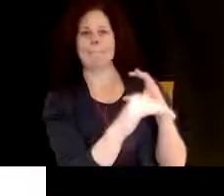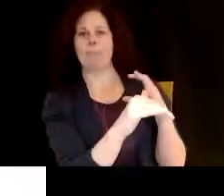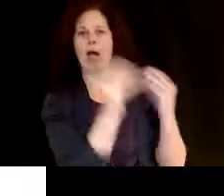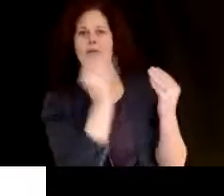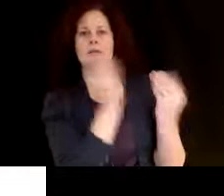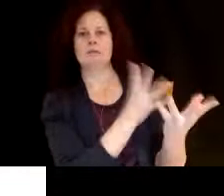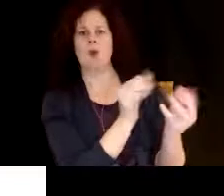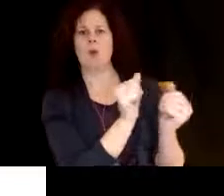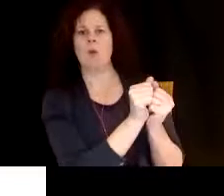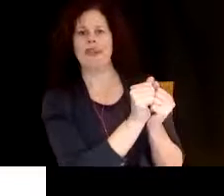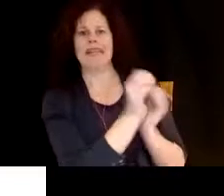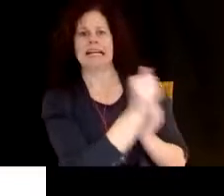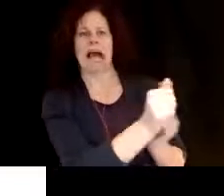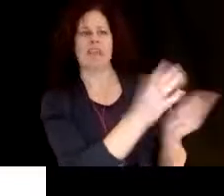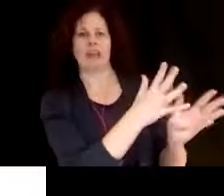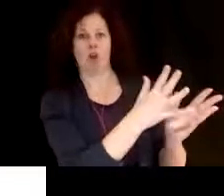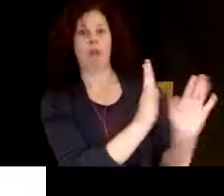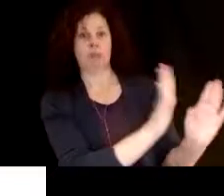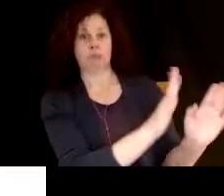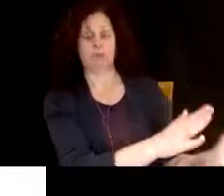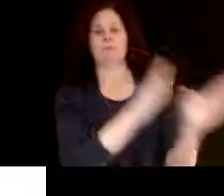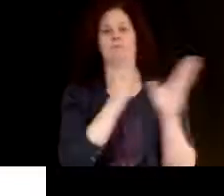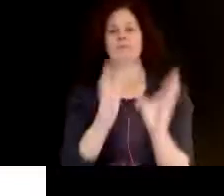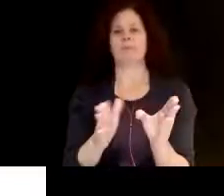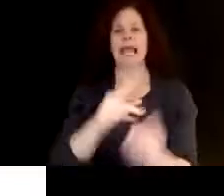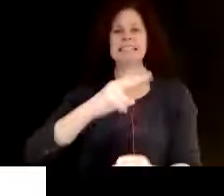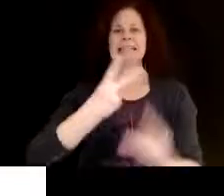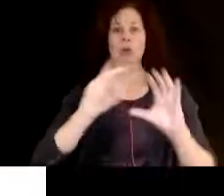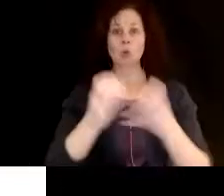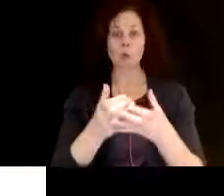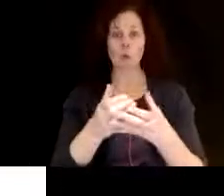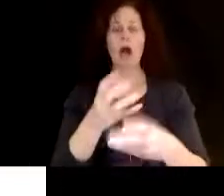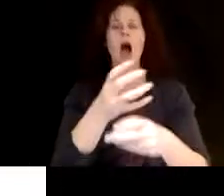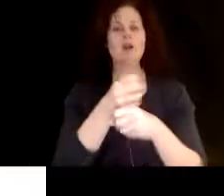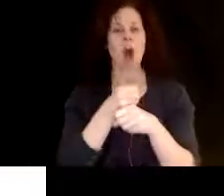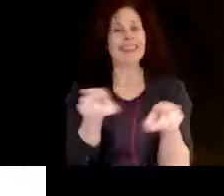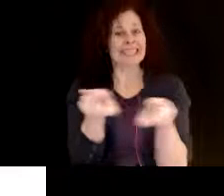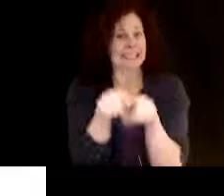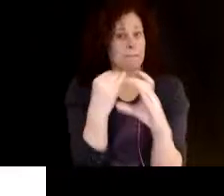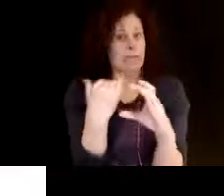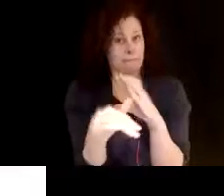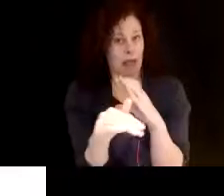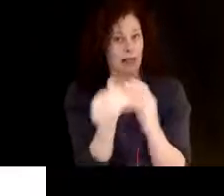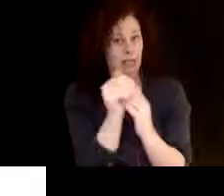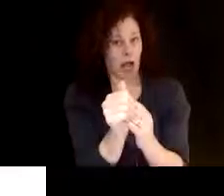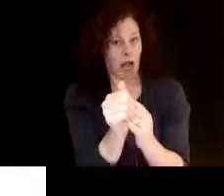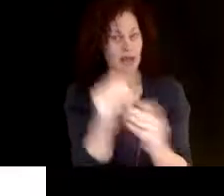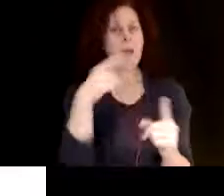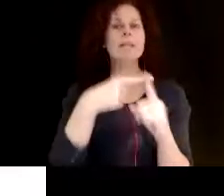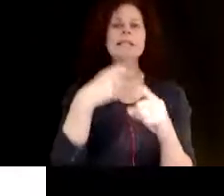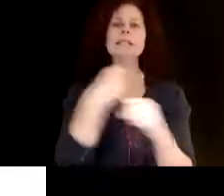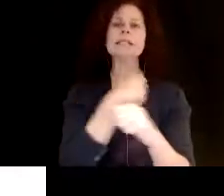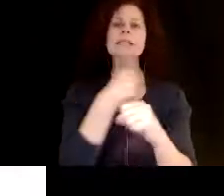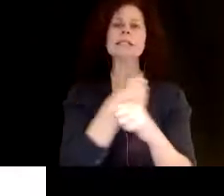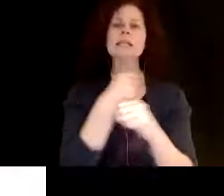the ADA action guide. Group 2 received that email, but also got statistical information about